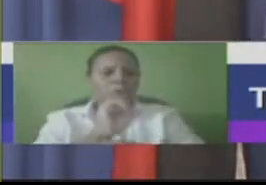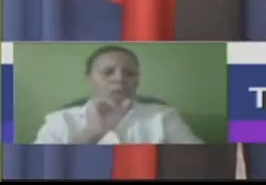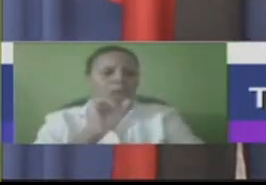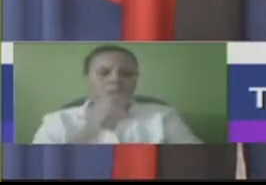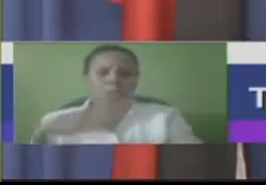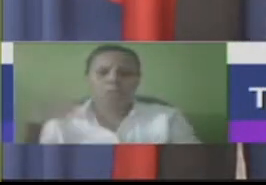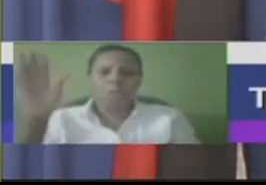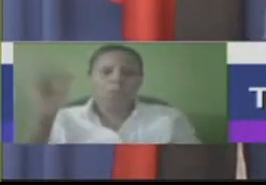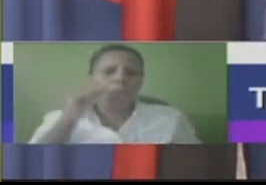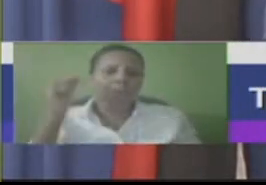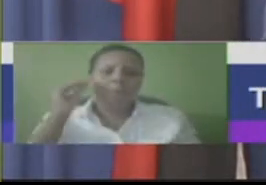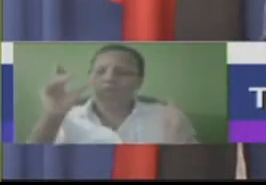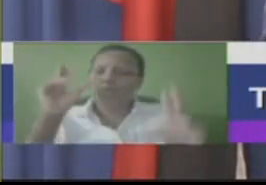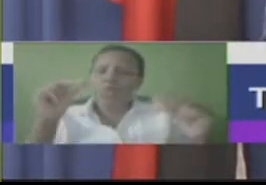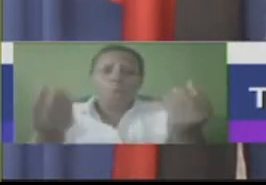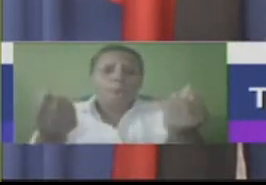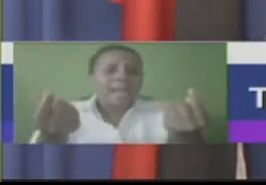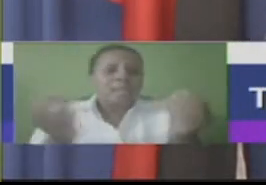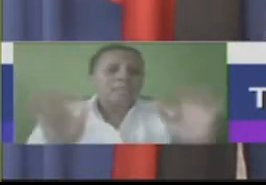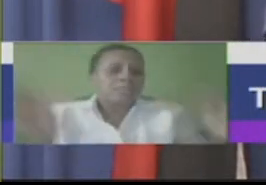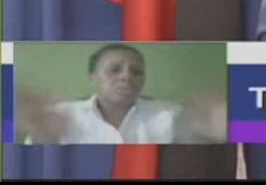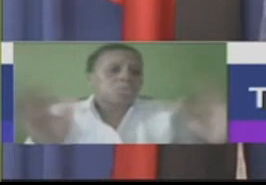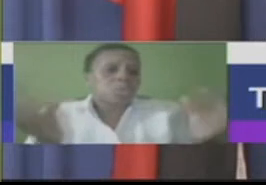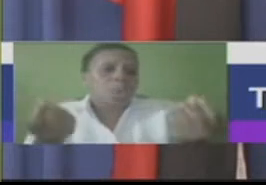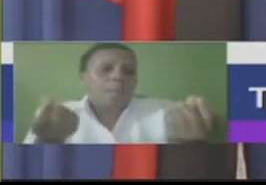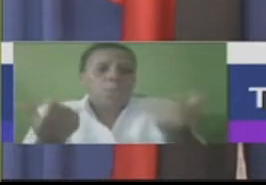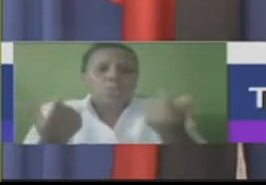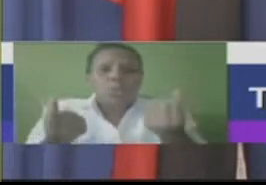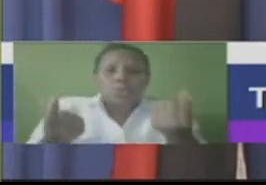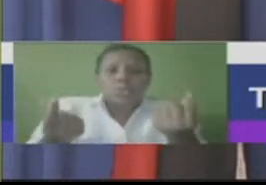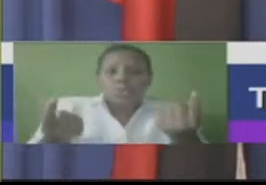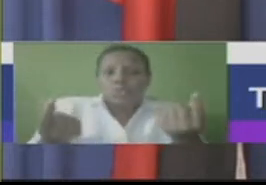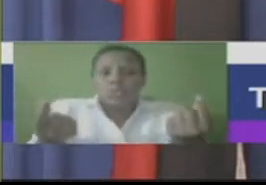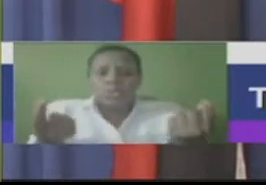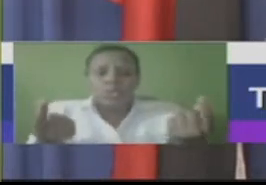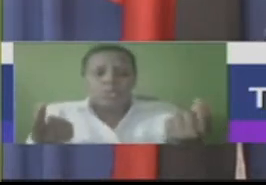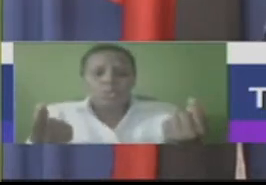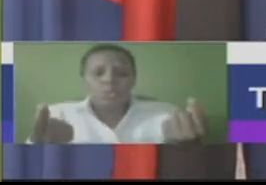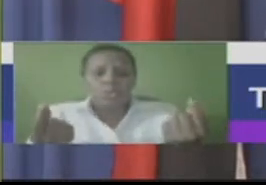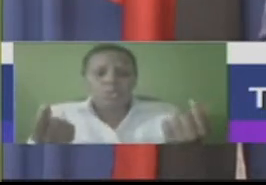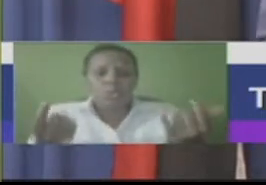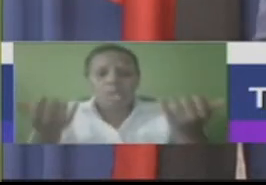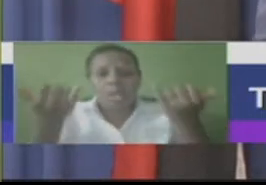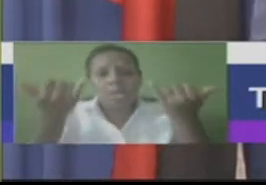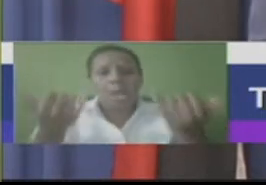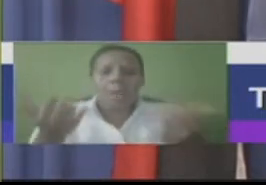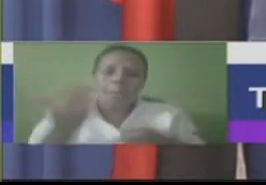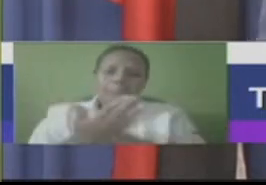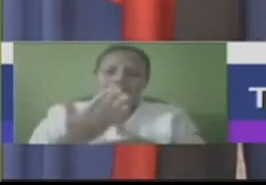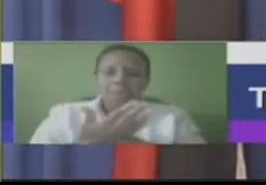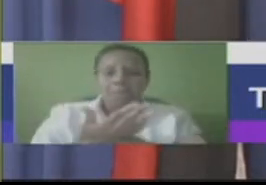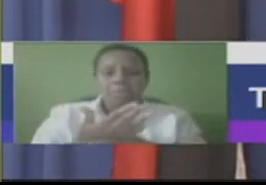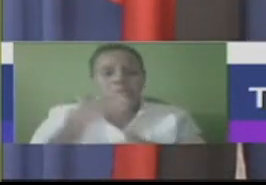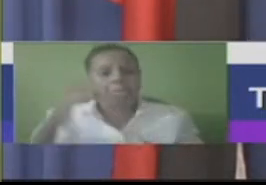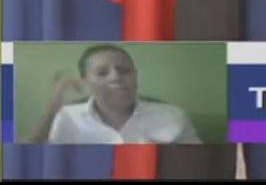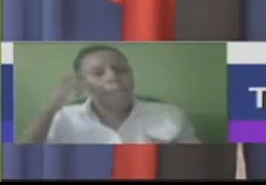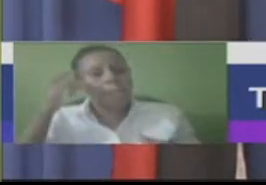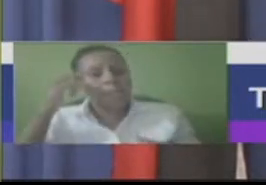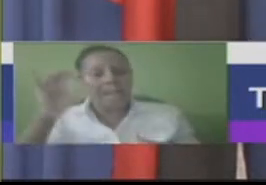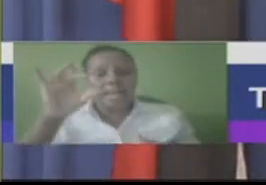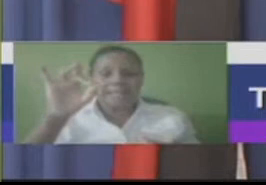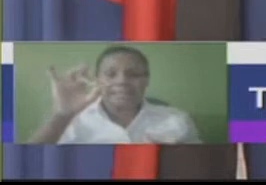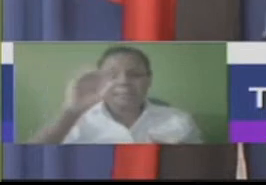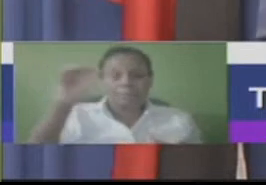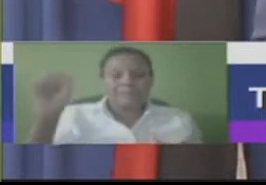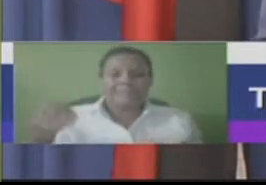and the airline has restructured itself in a particular way. You just remember that 80% of the staff is still there. I think